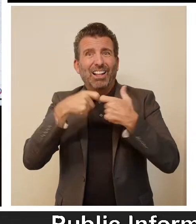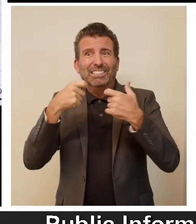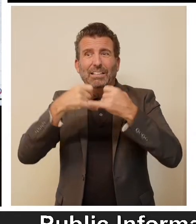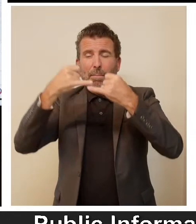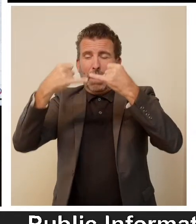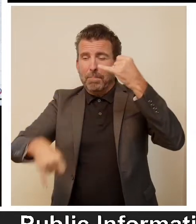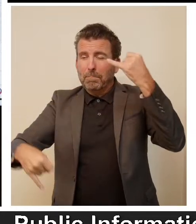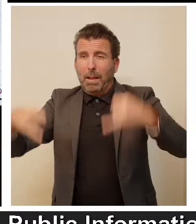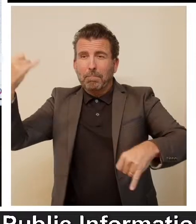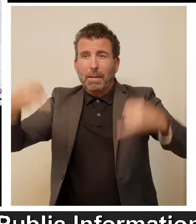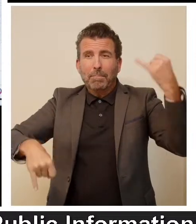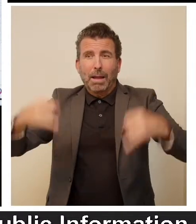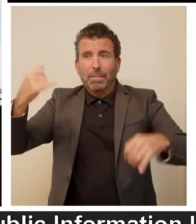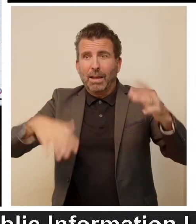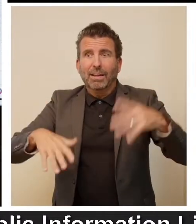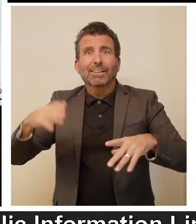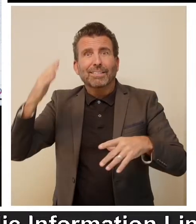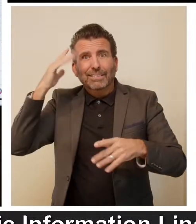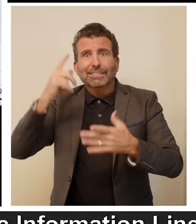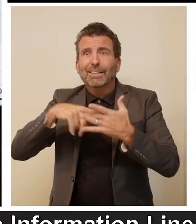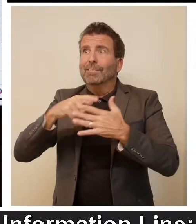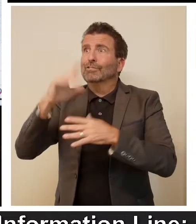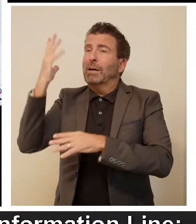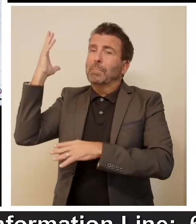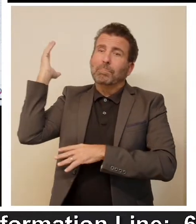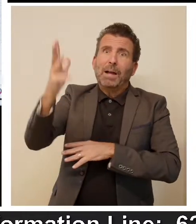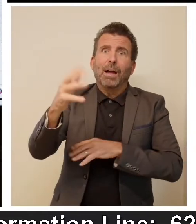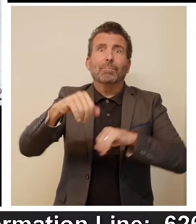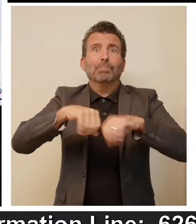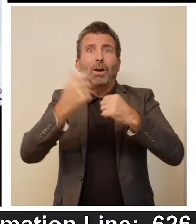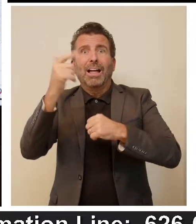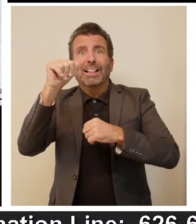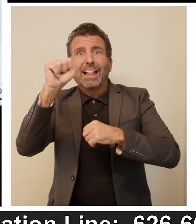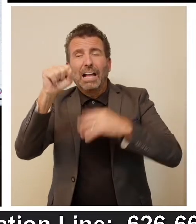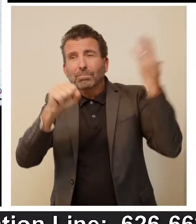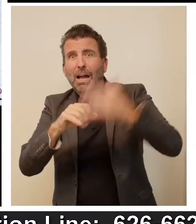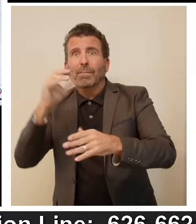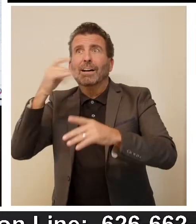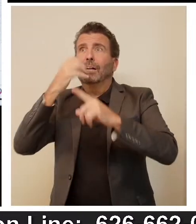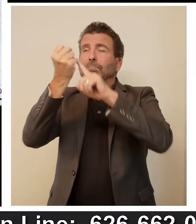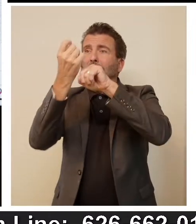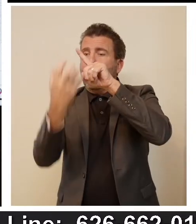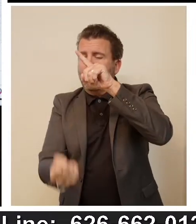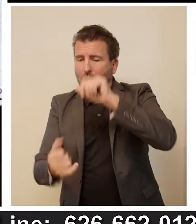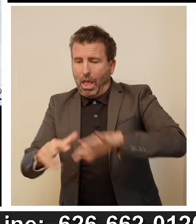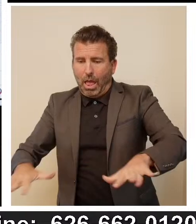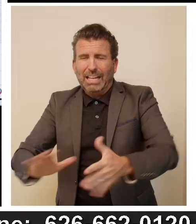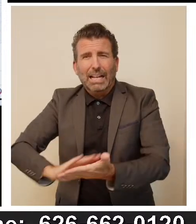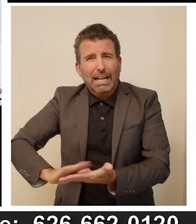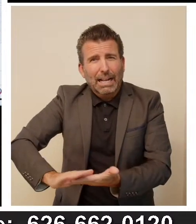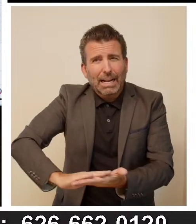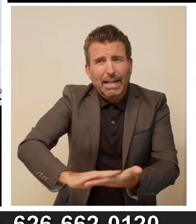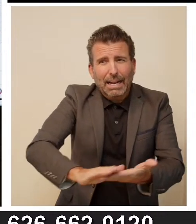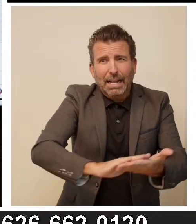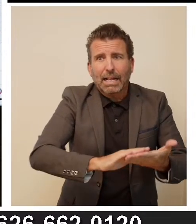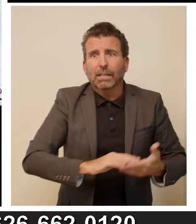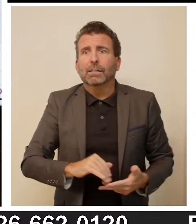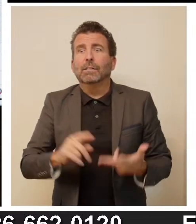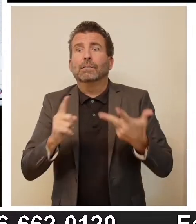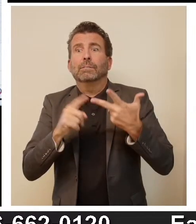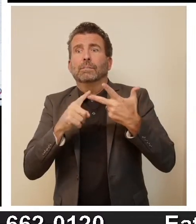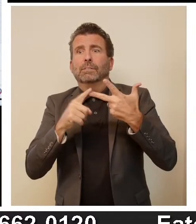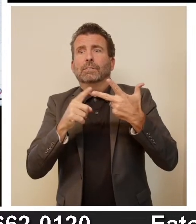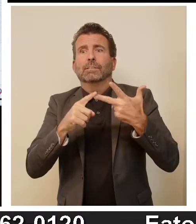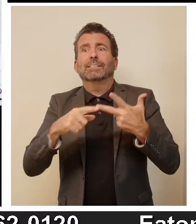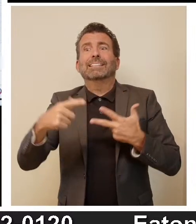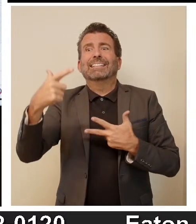Utilities, including water, electricity, gas, and sewer systems, must be inspected to ensure they are safe. Homes